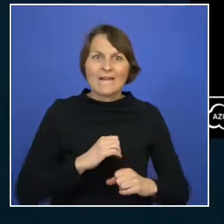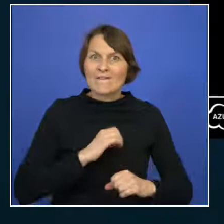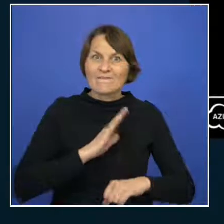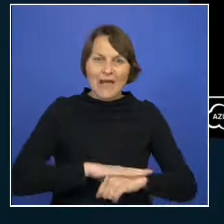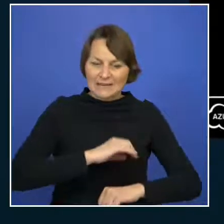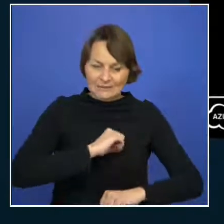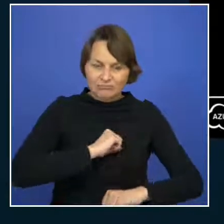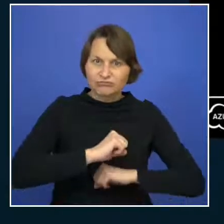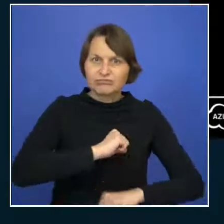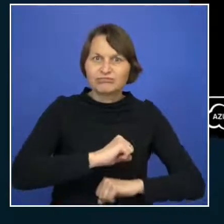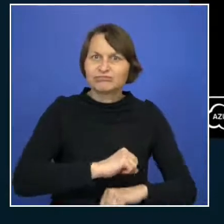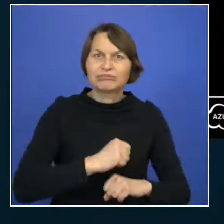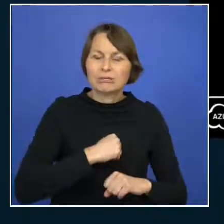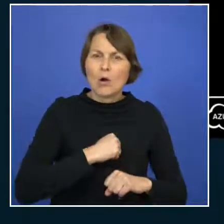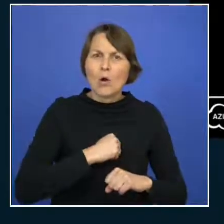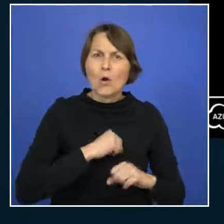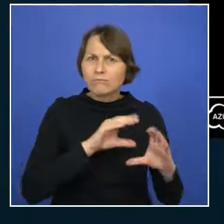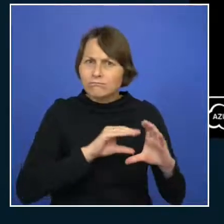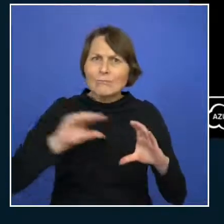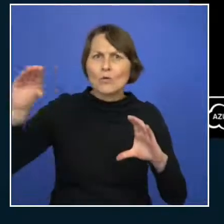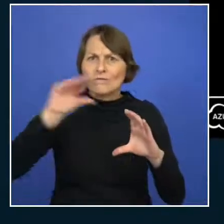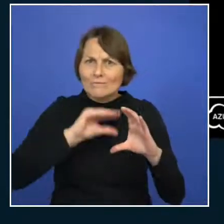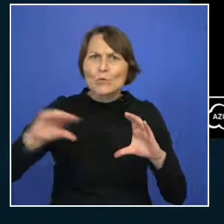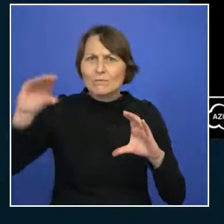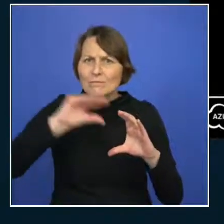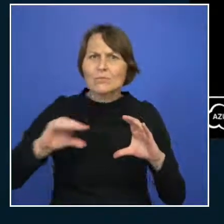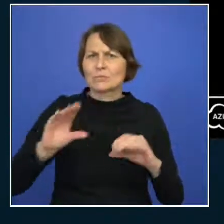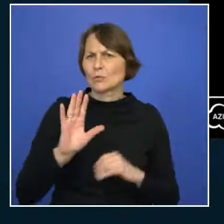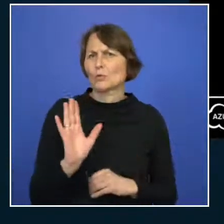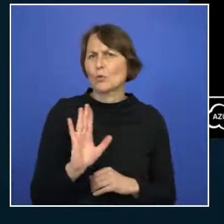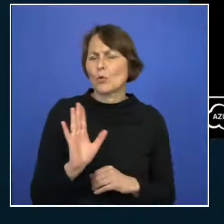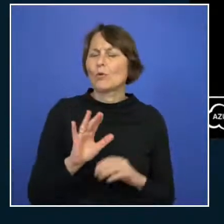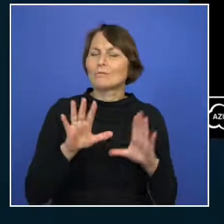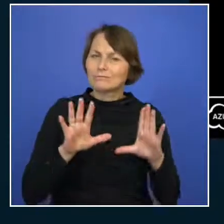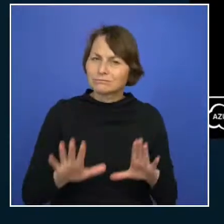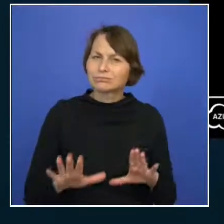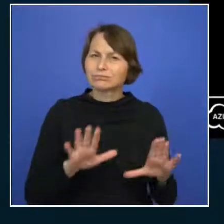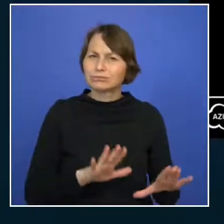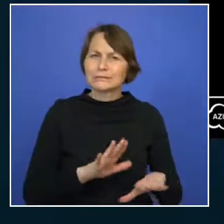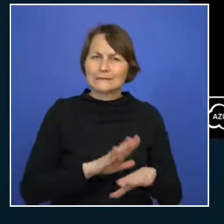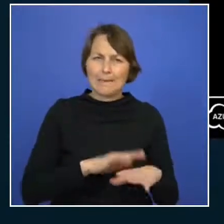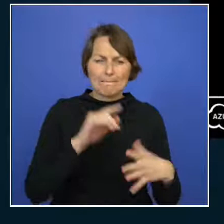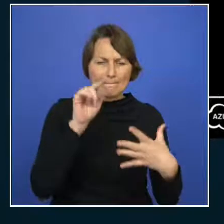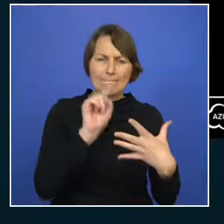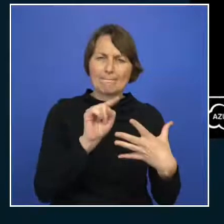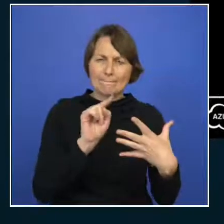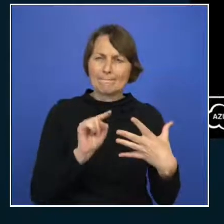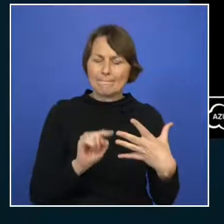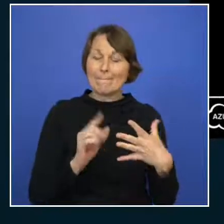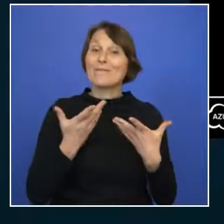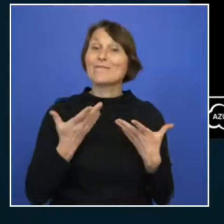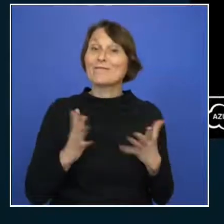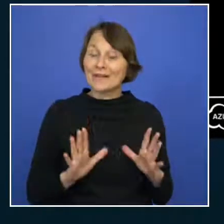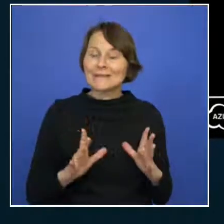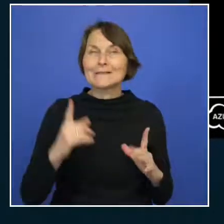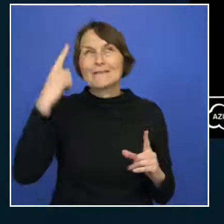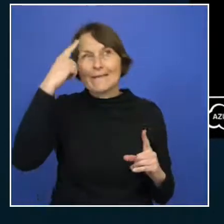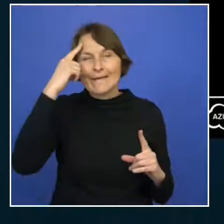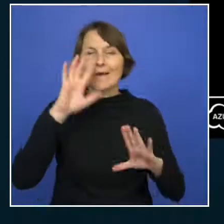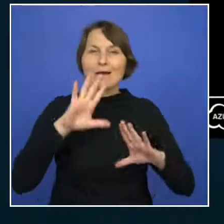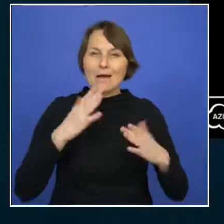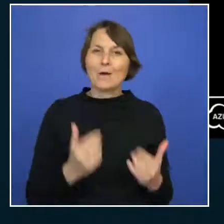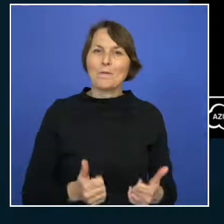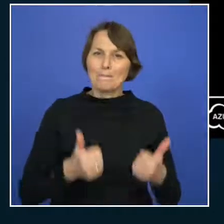debt. So these things are very important to consider before you do